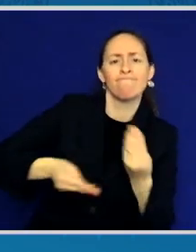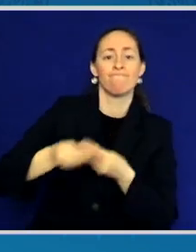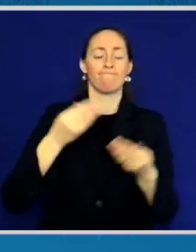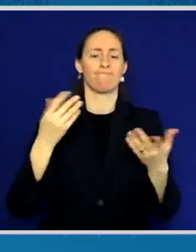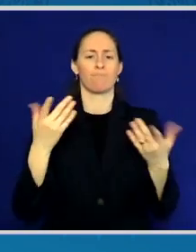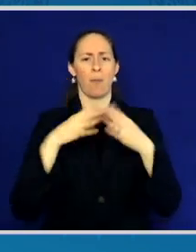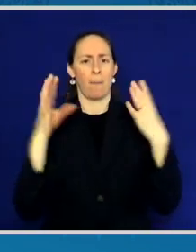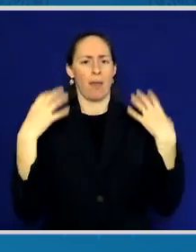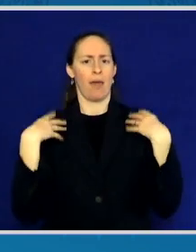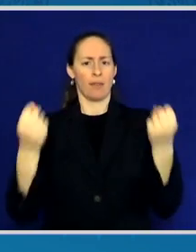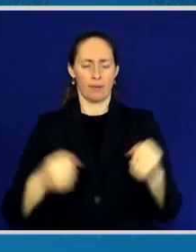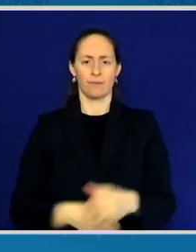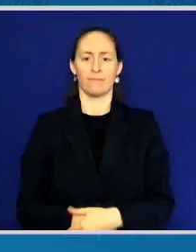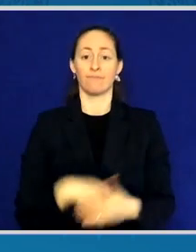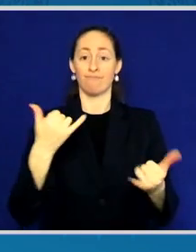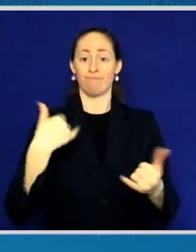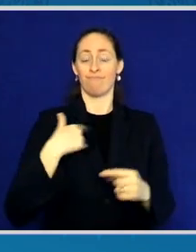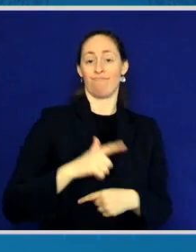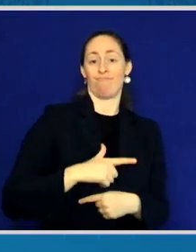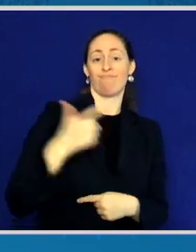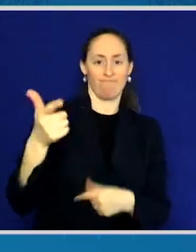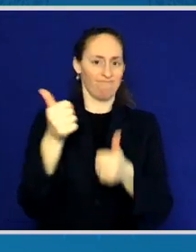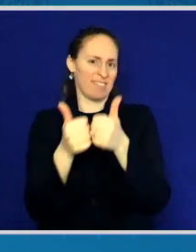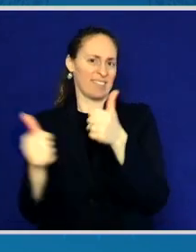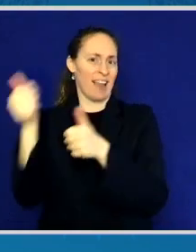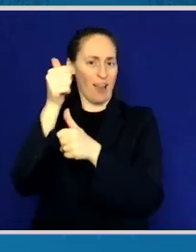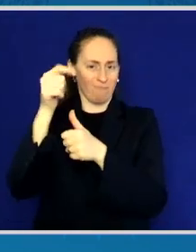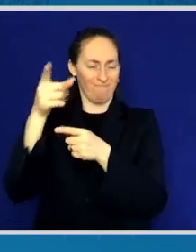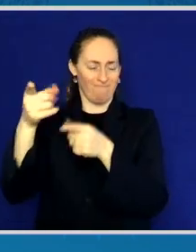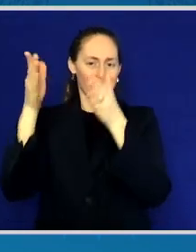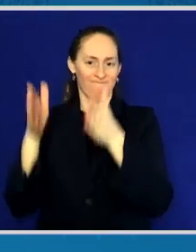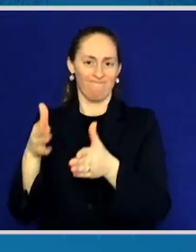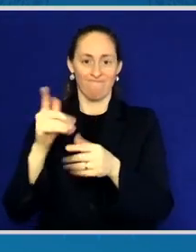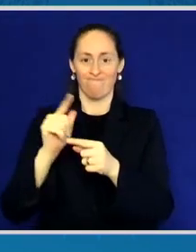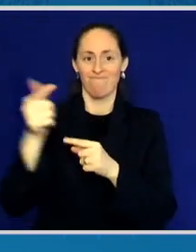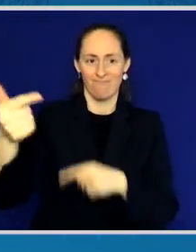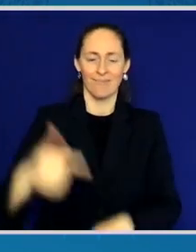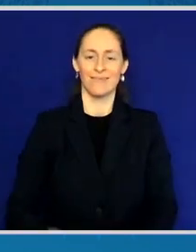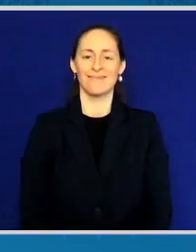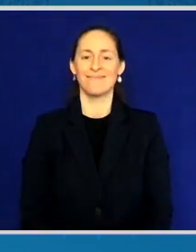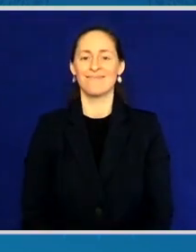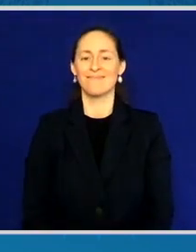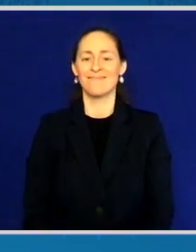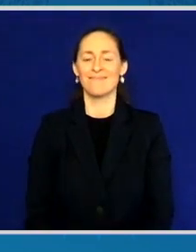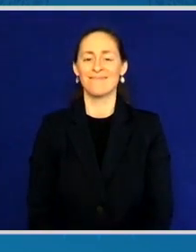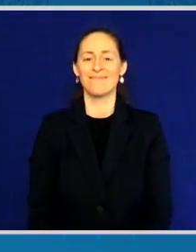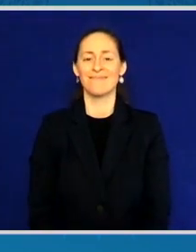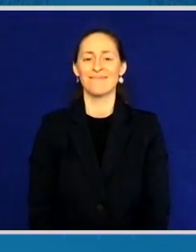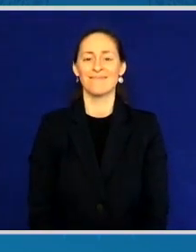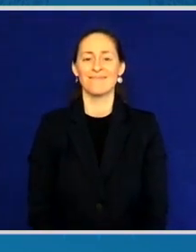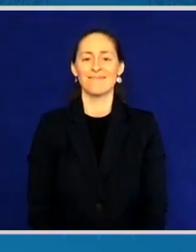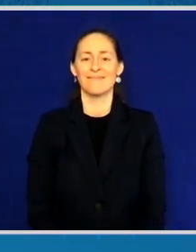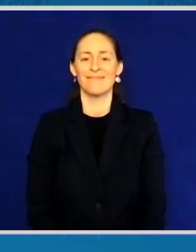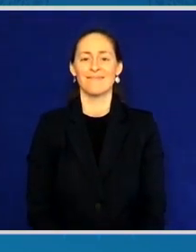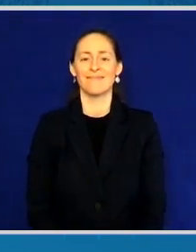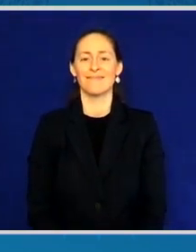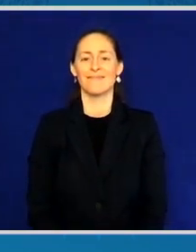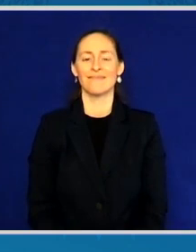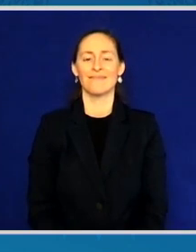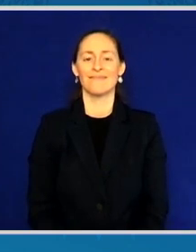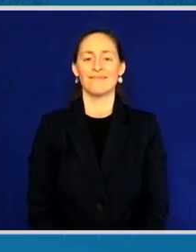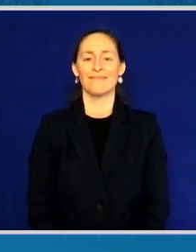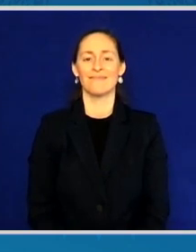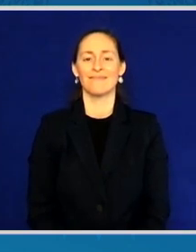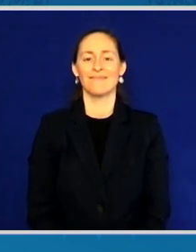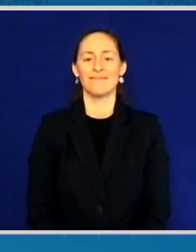mic back to the chairman so we can begin our discussion. Thank you, And Madam thank Vice you again. President. Let me introduce each of she chose to come to Cincinnati. I chose the five of you